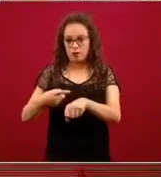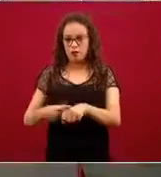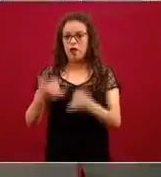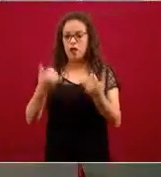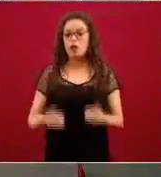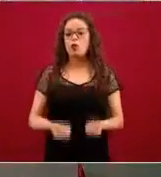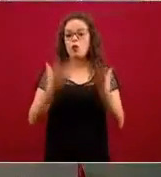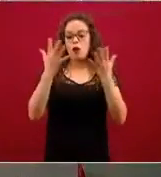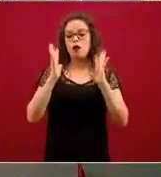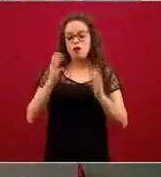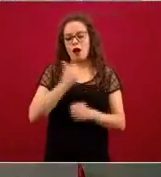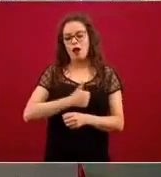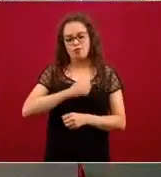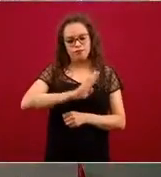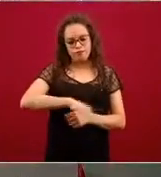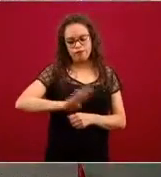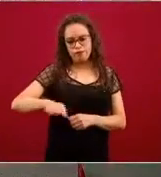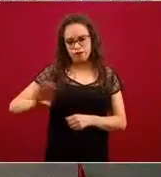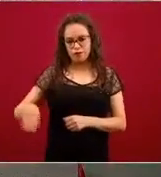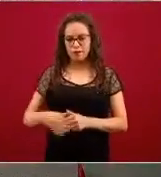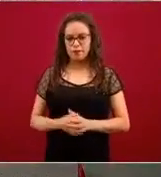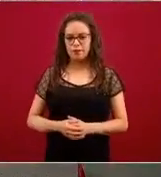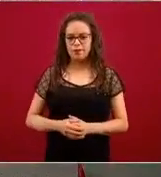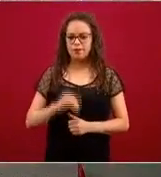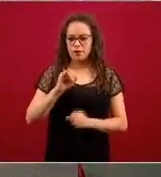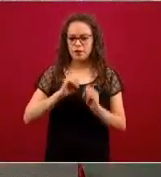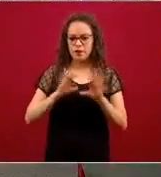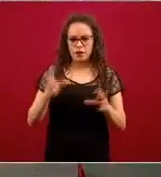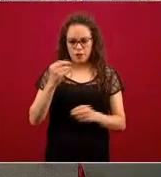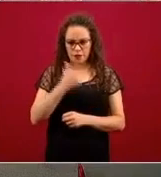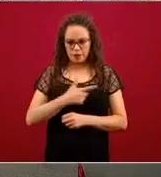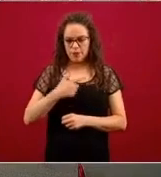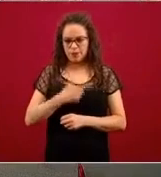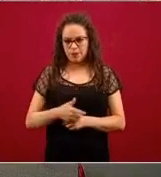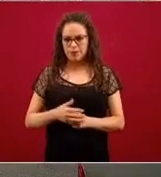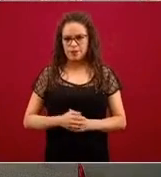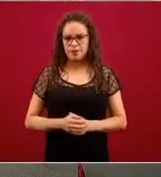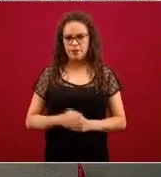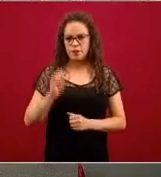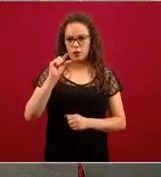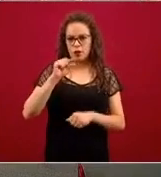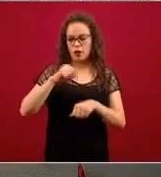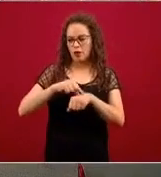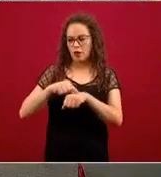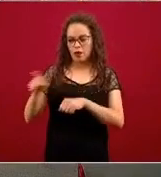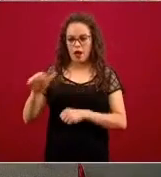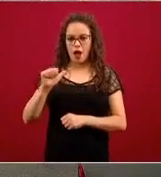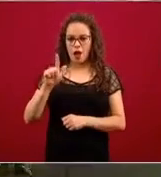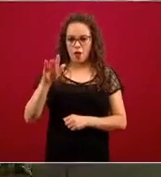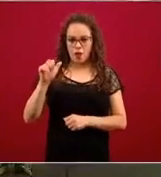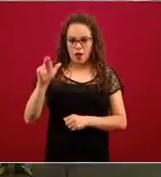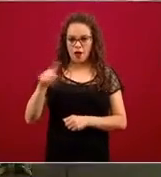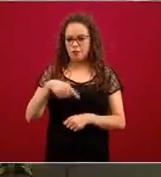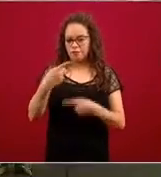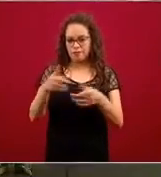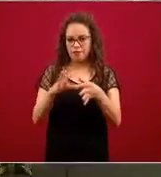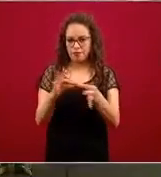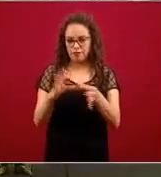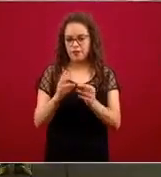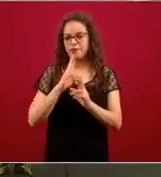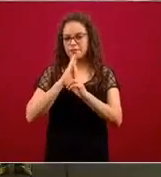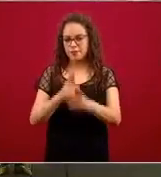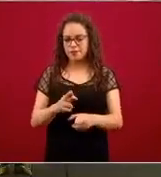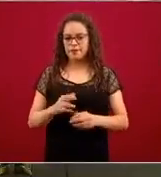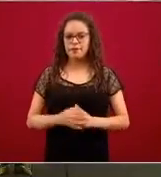And could you tell us how many doctors and nurses have gotten sick from COVID and how many have died? Yeah, Dr.